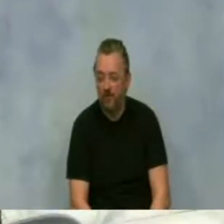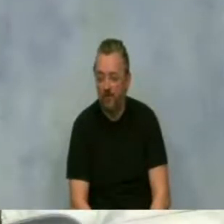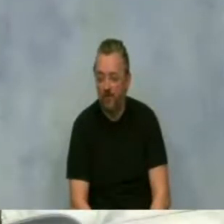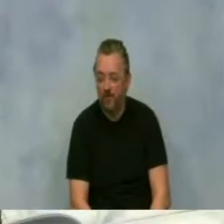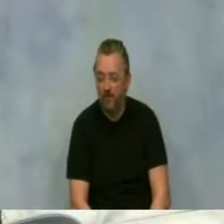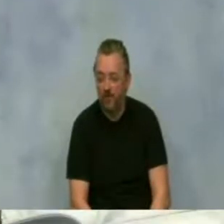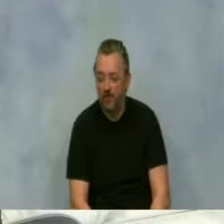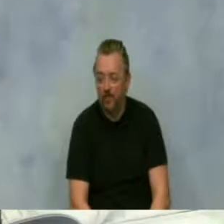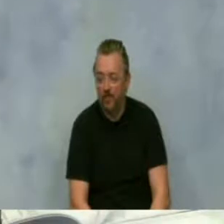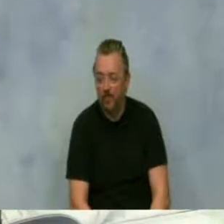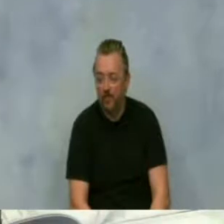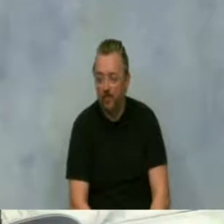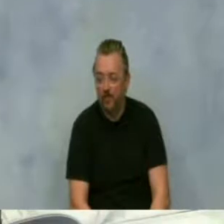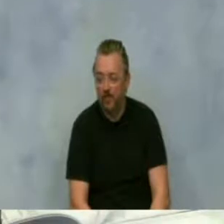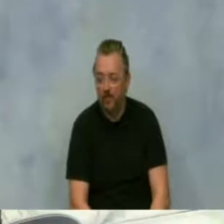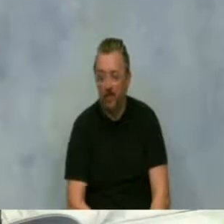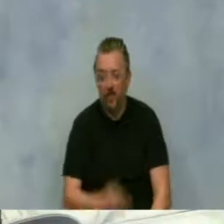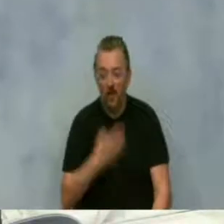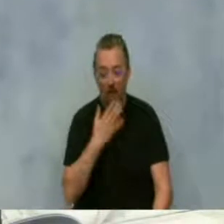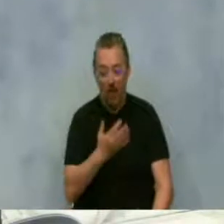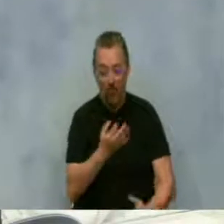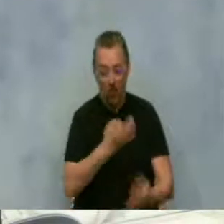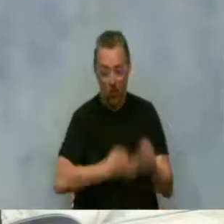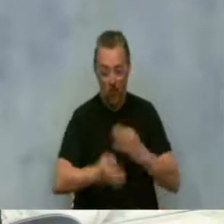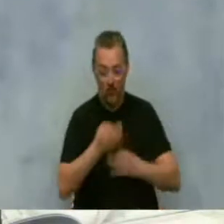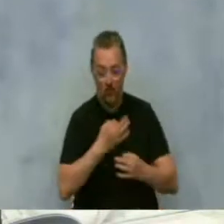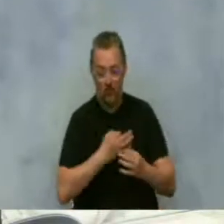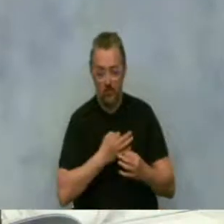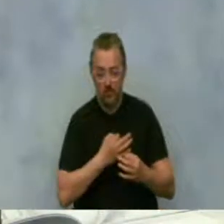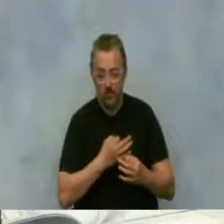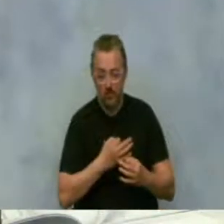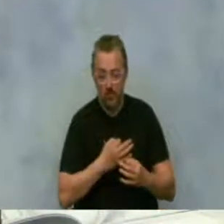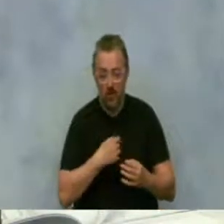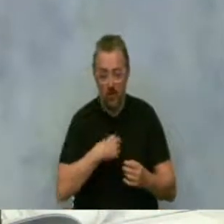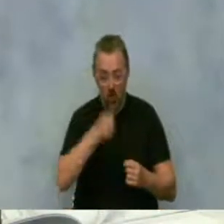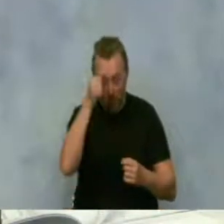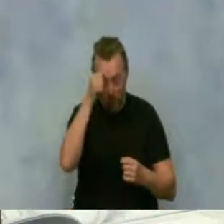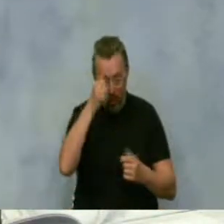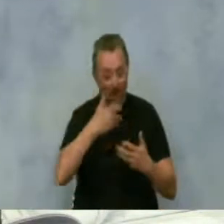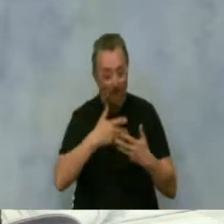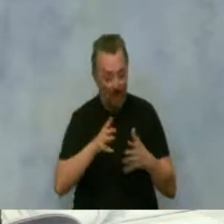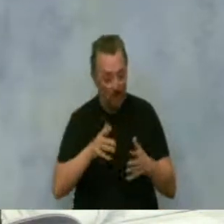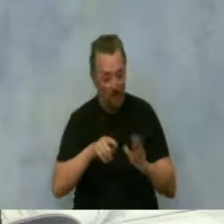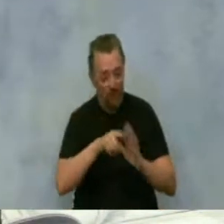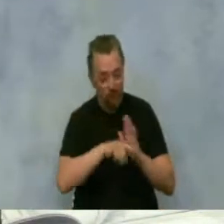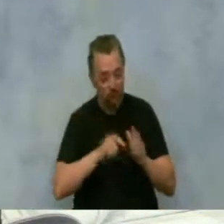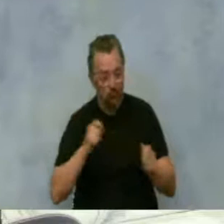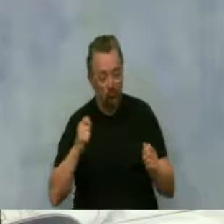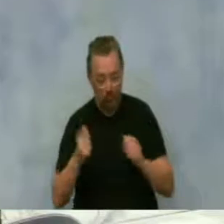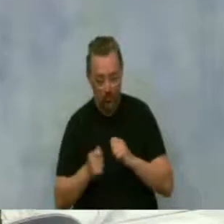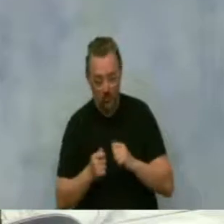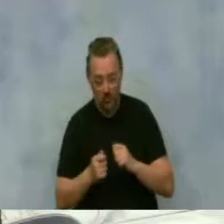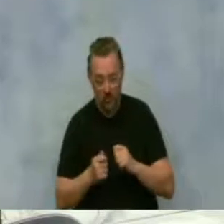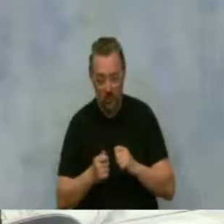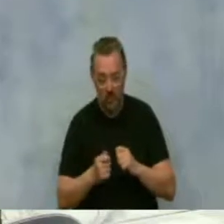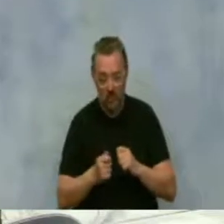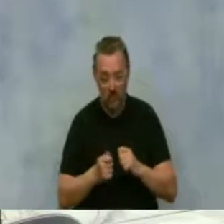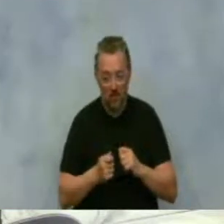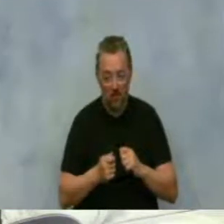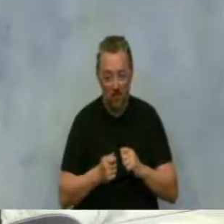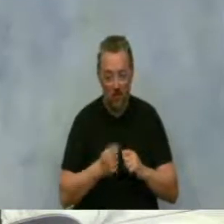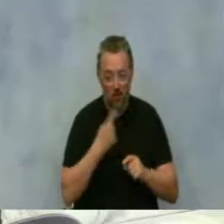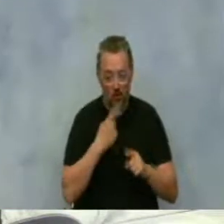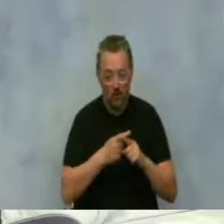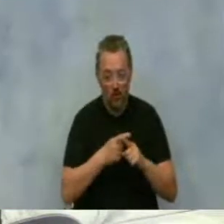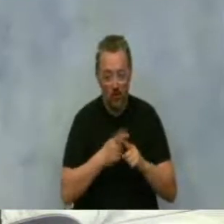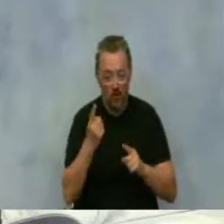Thanks, Councillor, for your questions. We are aware there's been a change in the regime around payments for